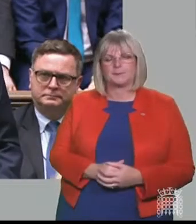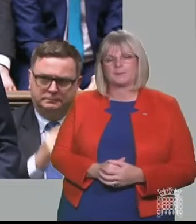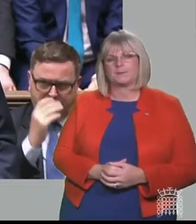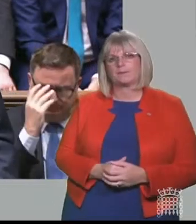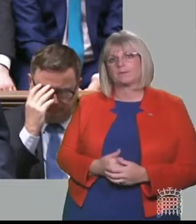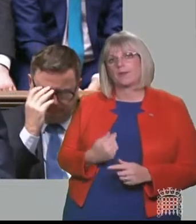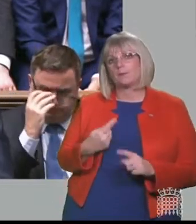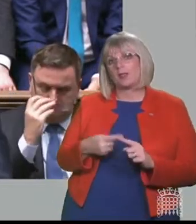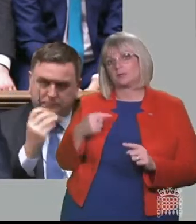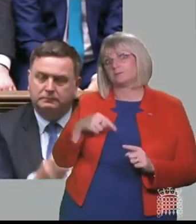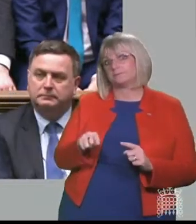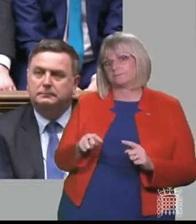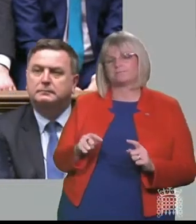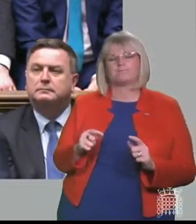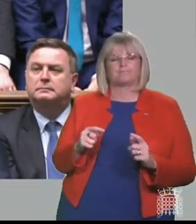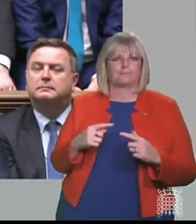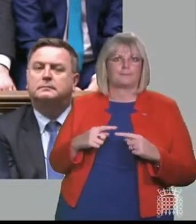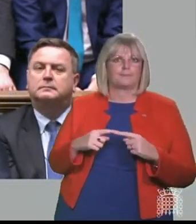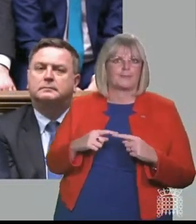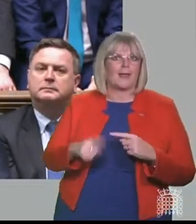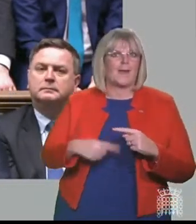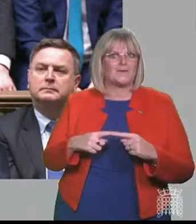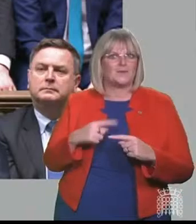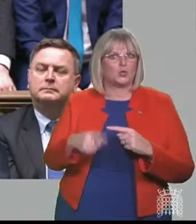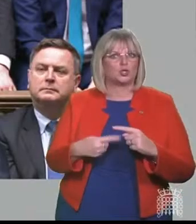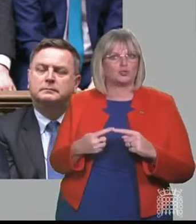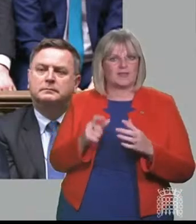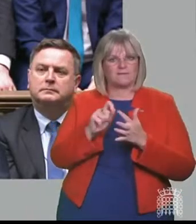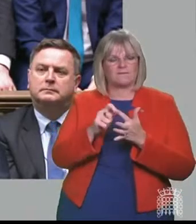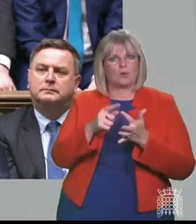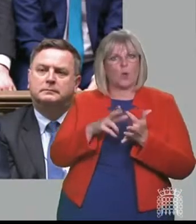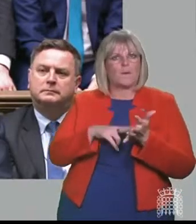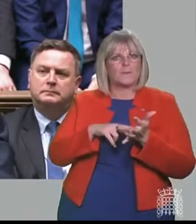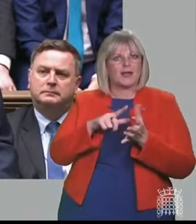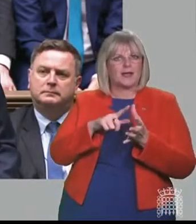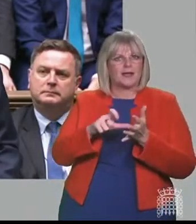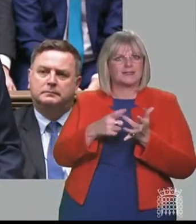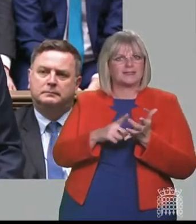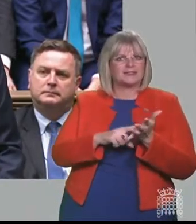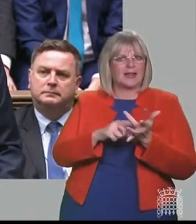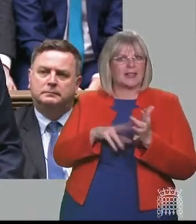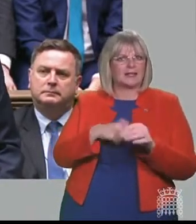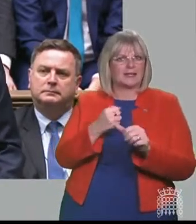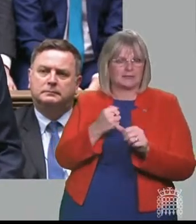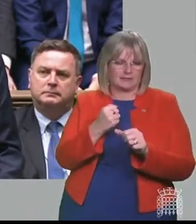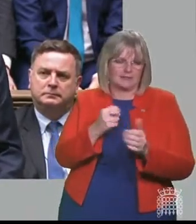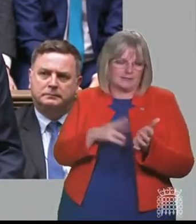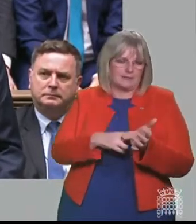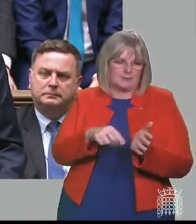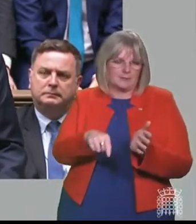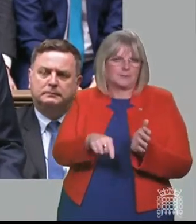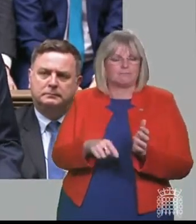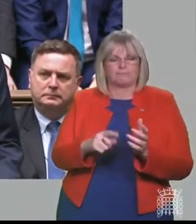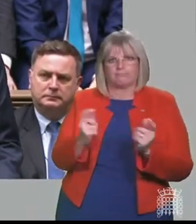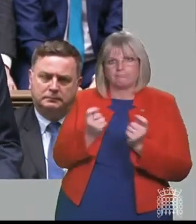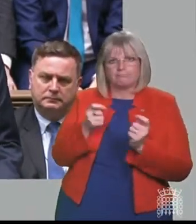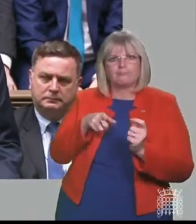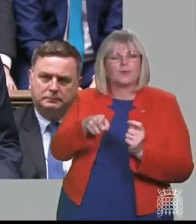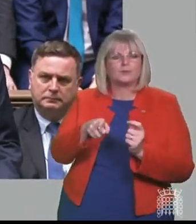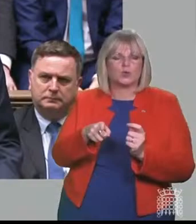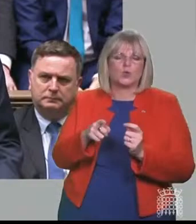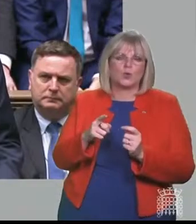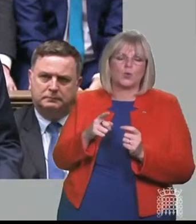by Alexander Fleming, I'm giving £5 million to Imperial College and Imperial College Healthcare NHS Trust to set up a